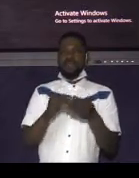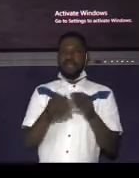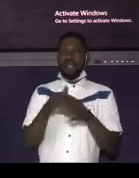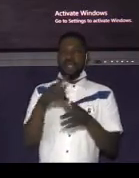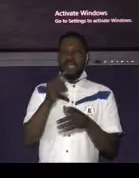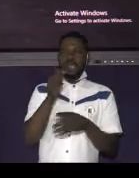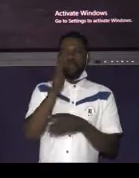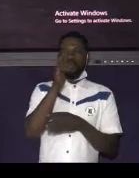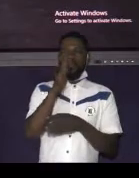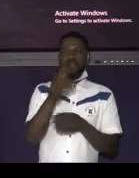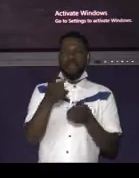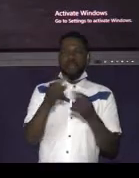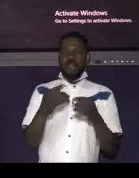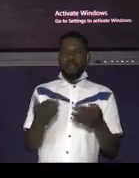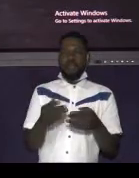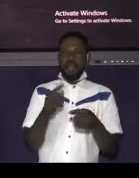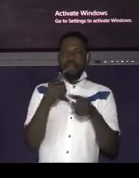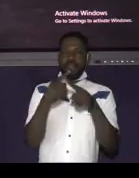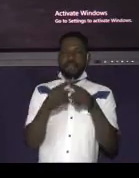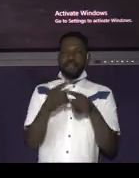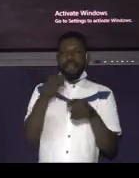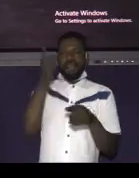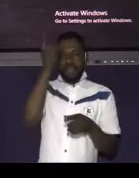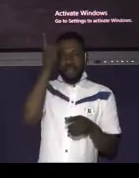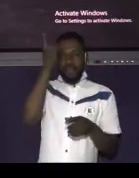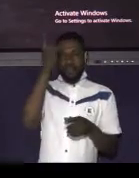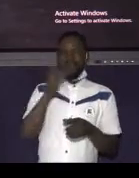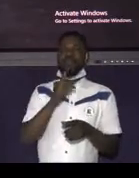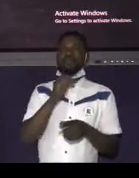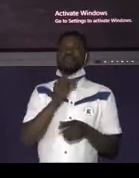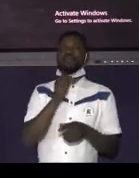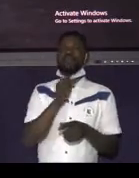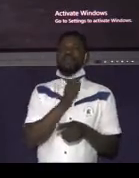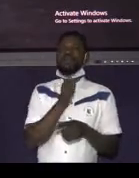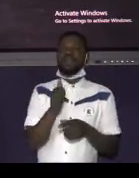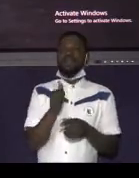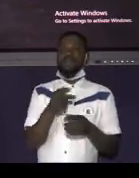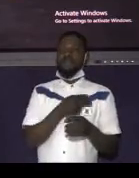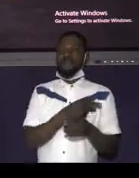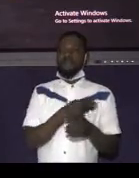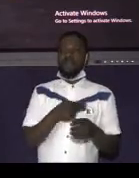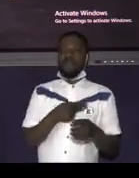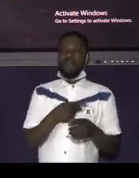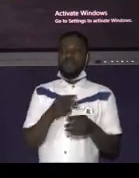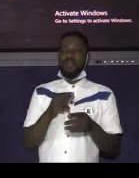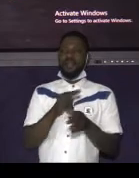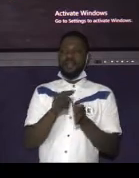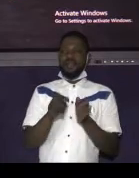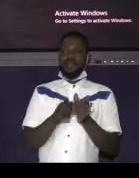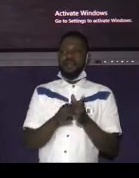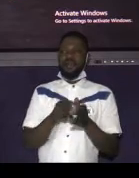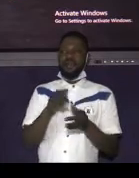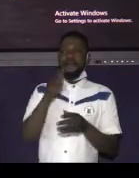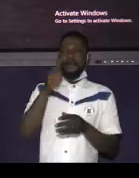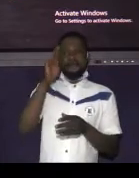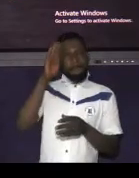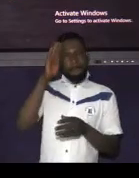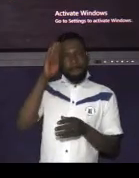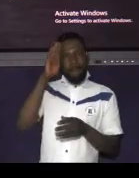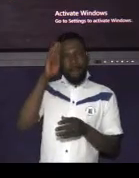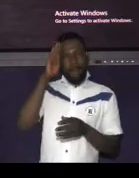came here, positive. David is not a prefect, negative. Bola is on her